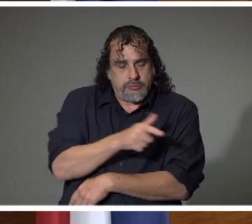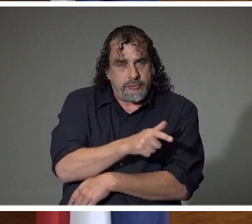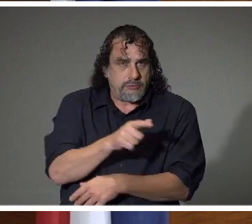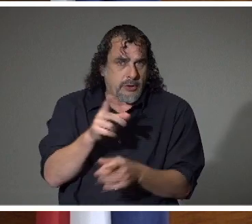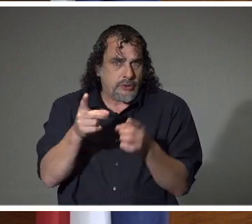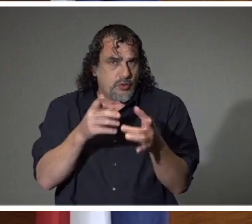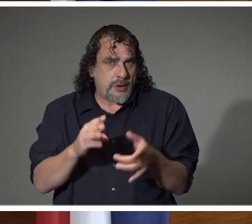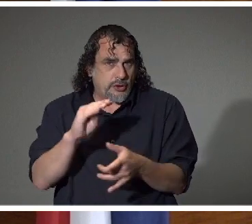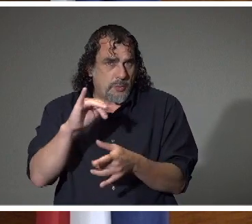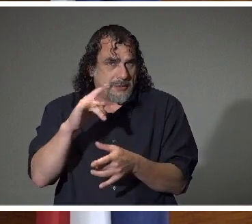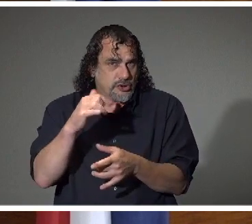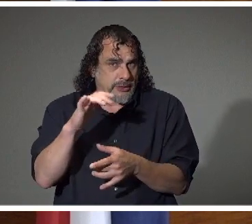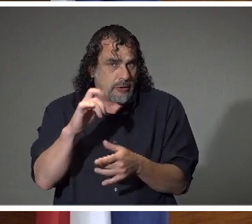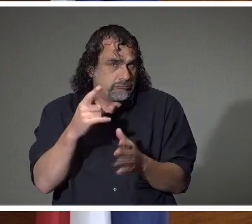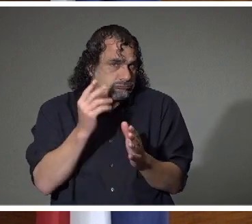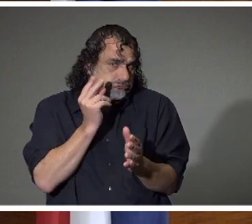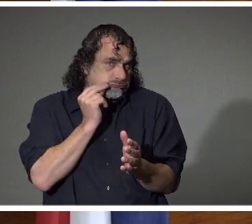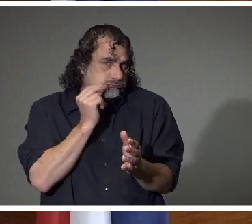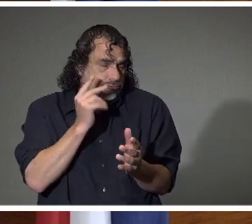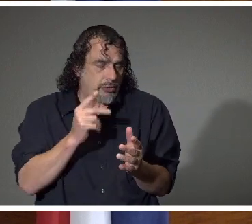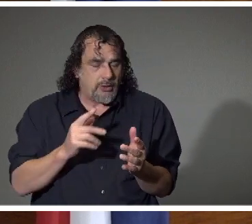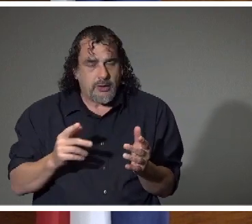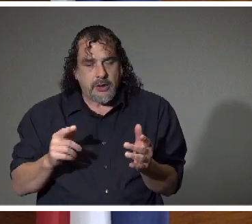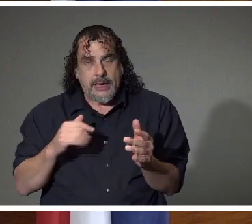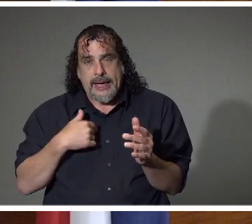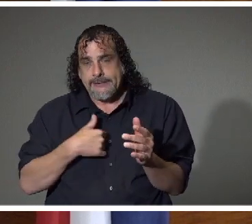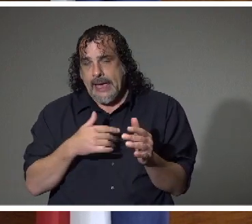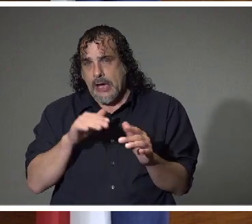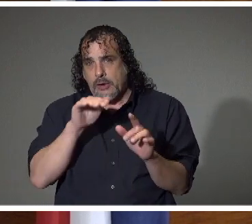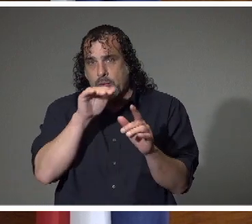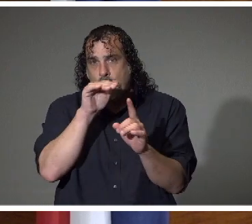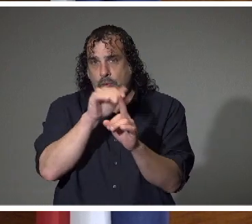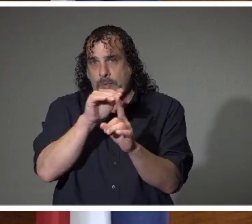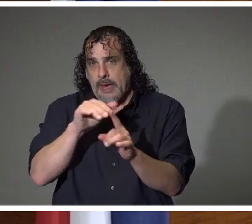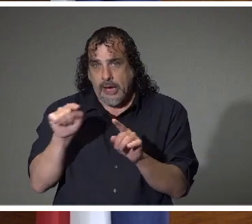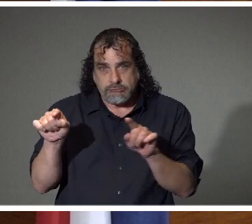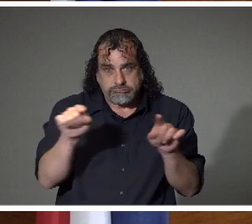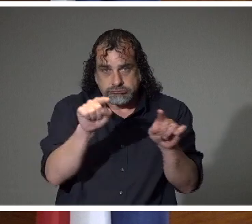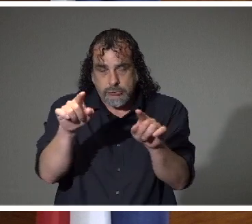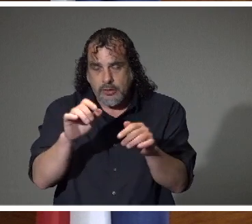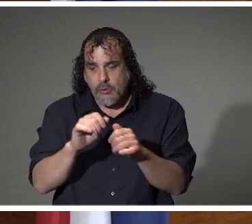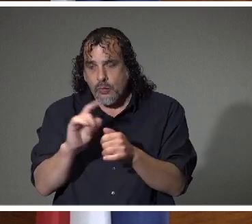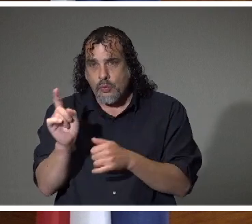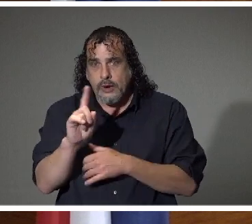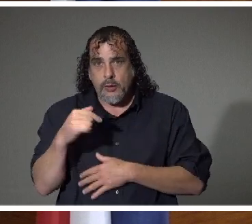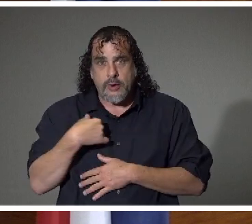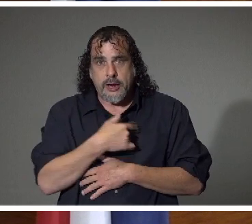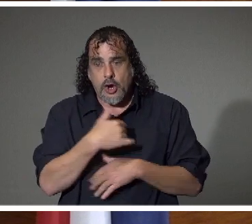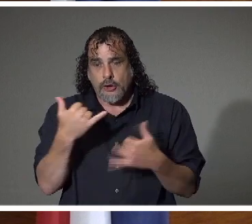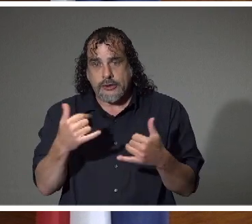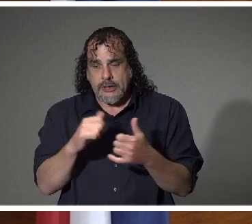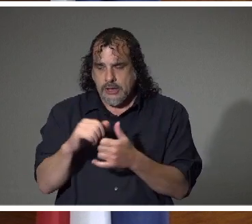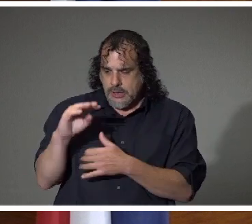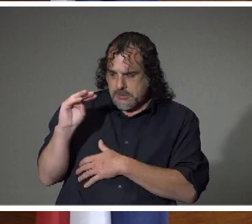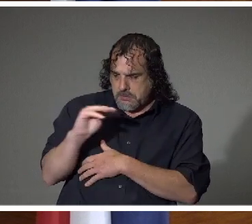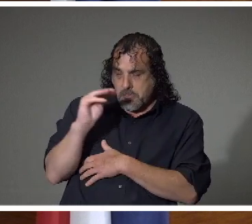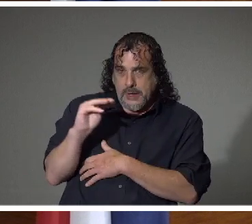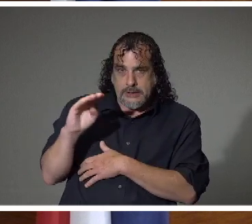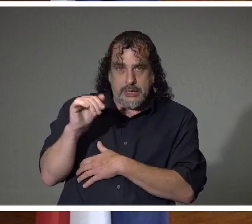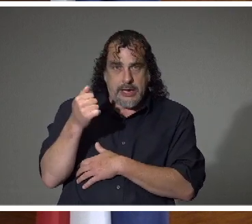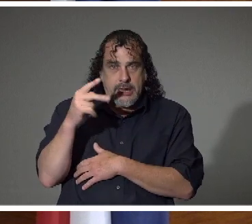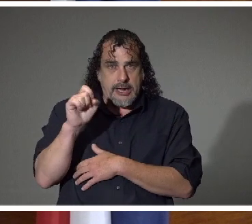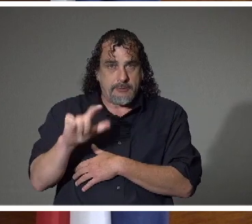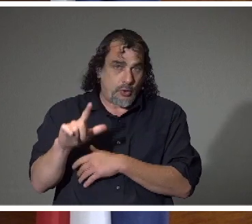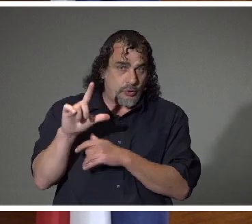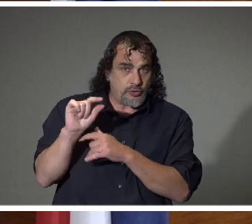soon. As a reminder to everyone on where we find ourselves today, on Monday, April the 20th,